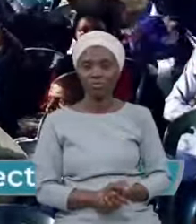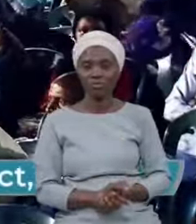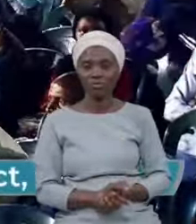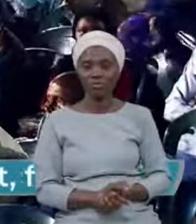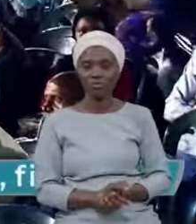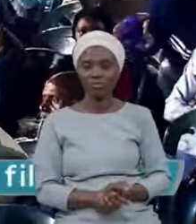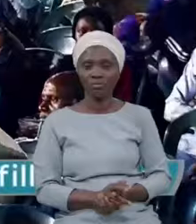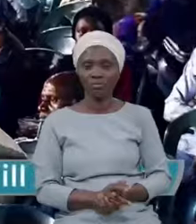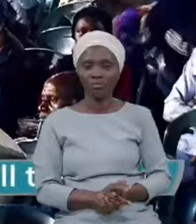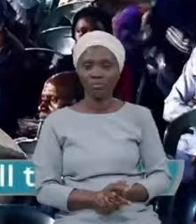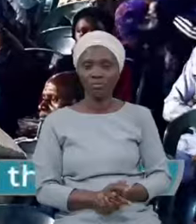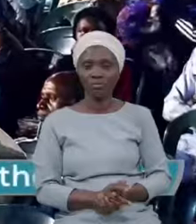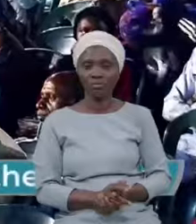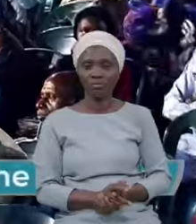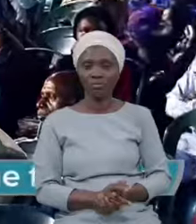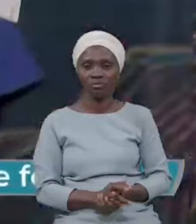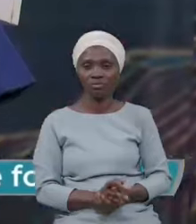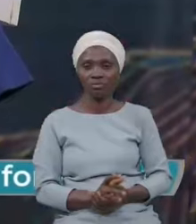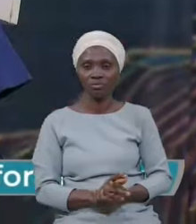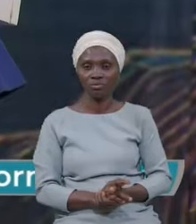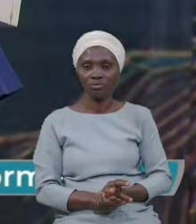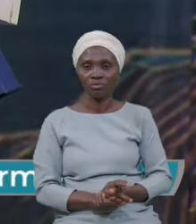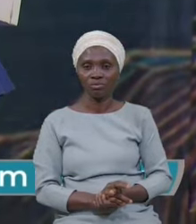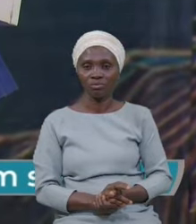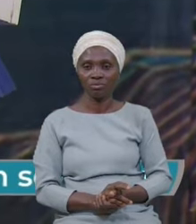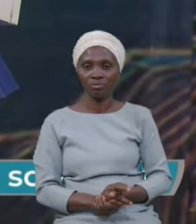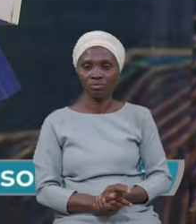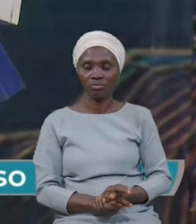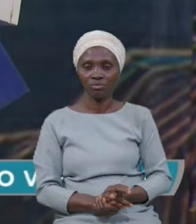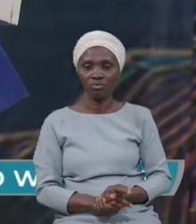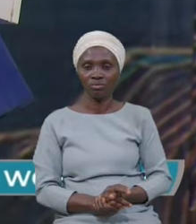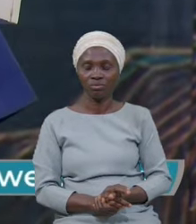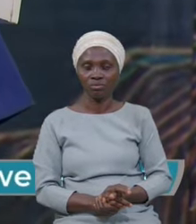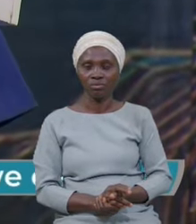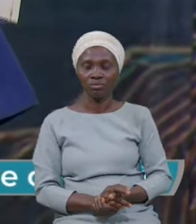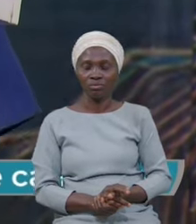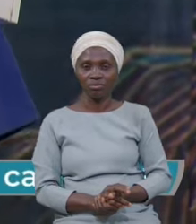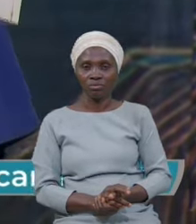Are we true towards the left-hand side?